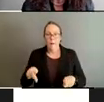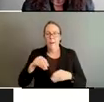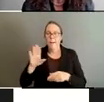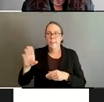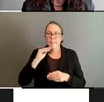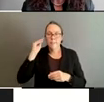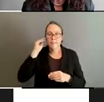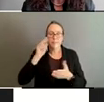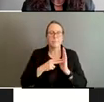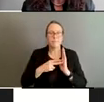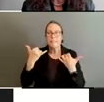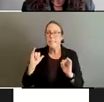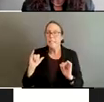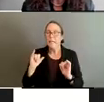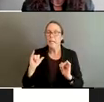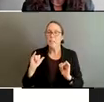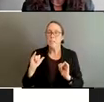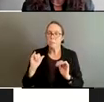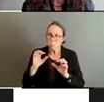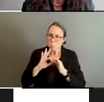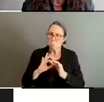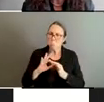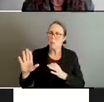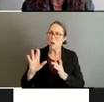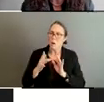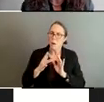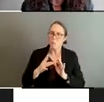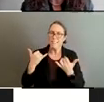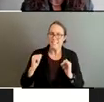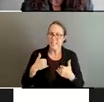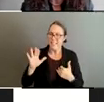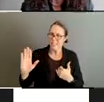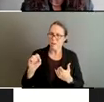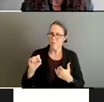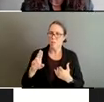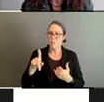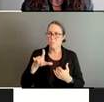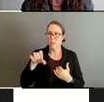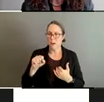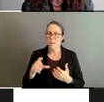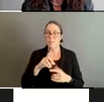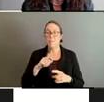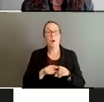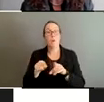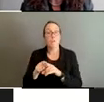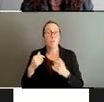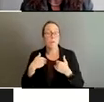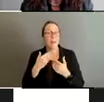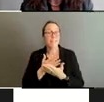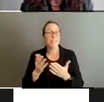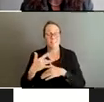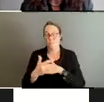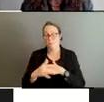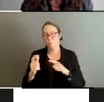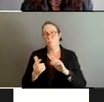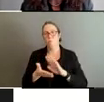still close to their network and they had all their supplies that they needed, but then they also had somebody available to help run that generator